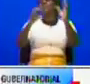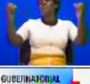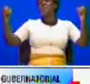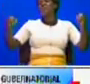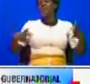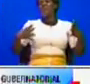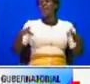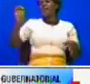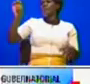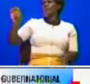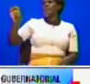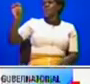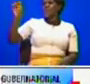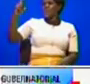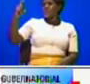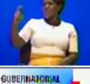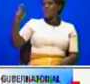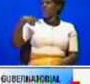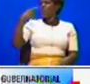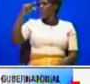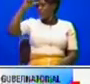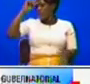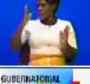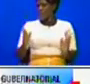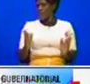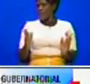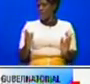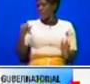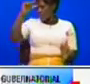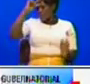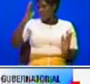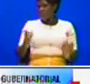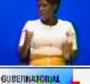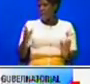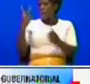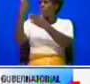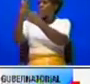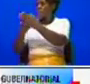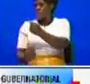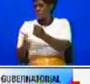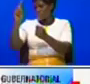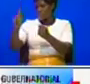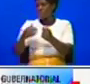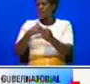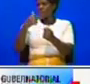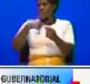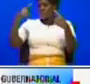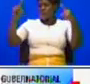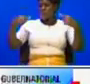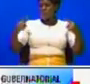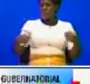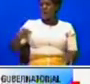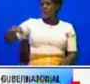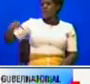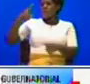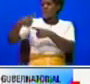chief executive is a governor. Therefore, you need a governor who can mix both. I've led a successful constituency for